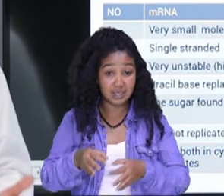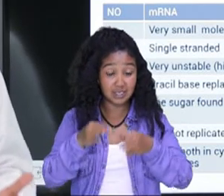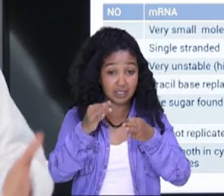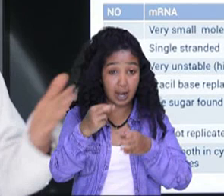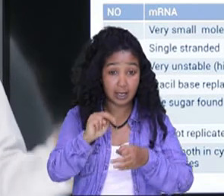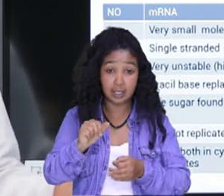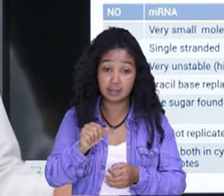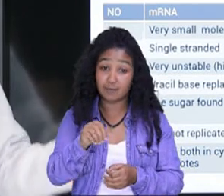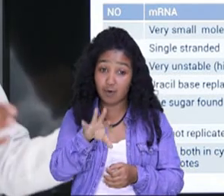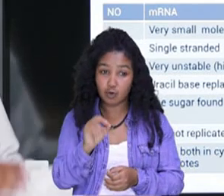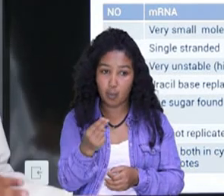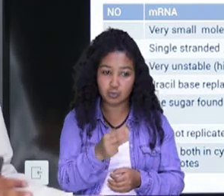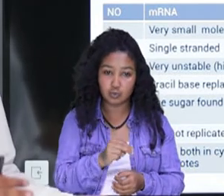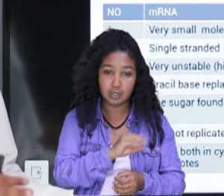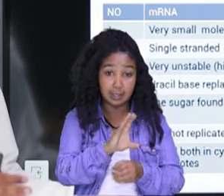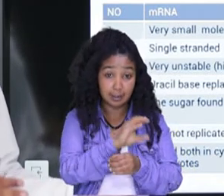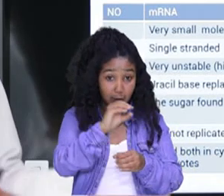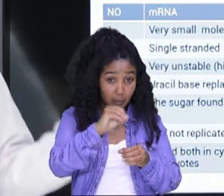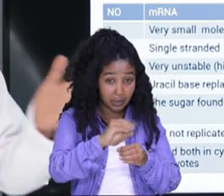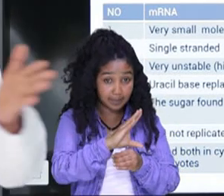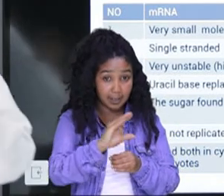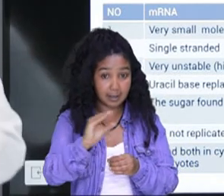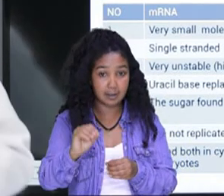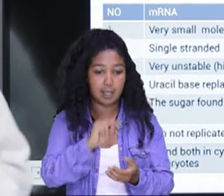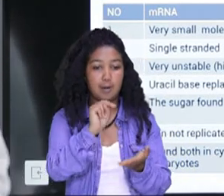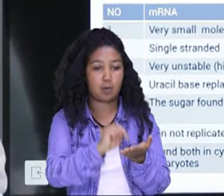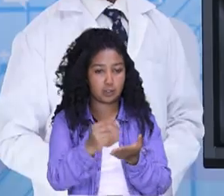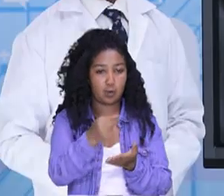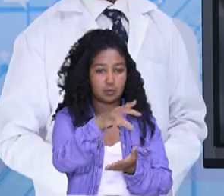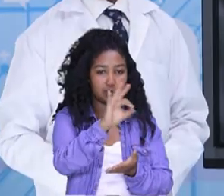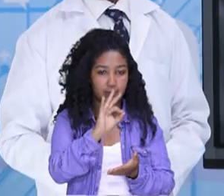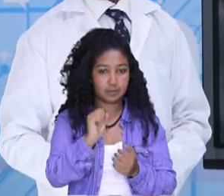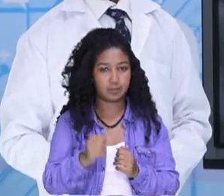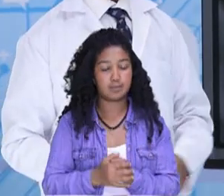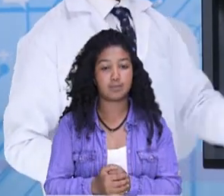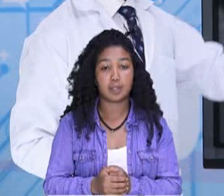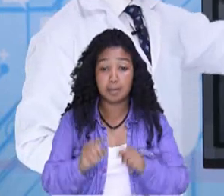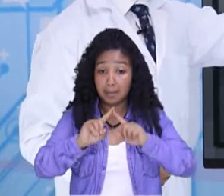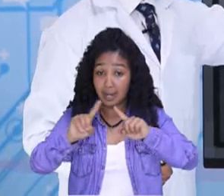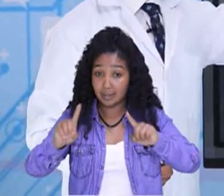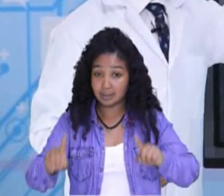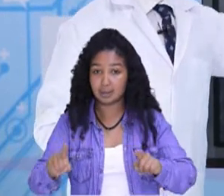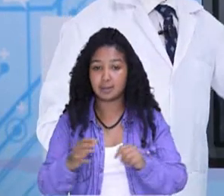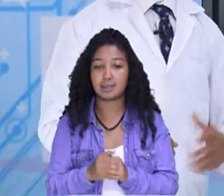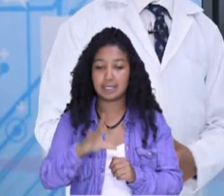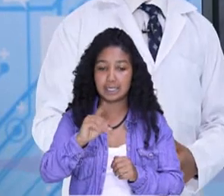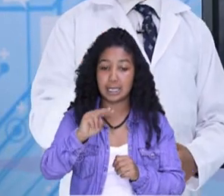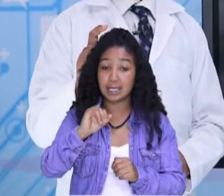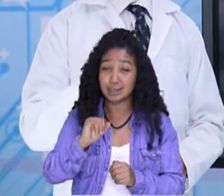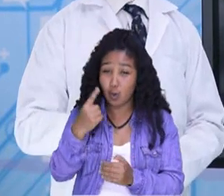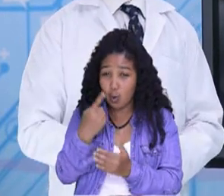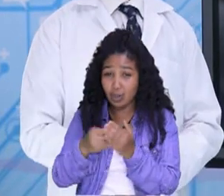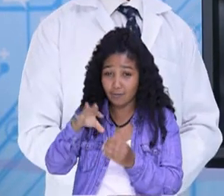is found both in cytoplasm and in nucleus. But DNA